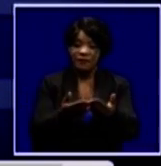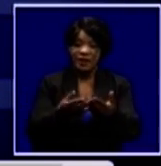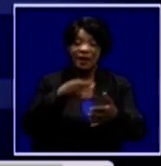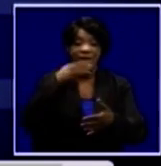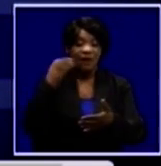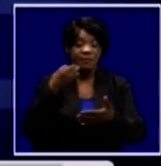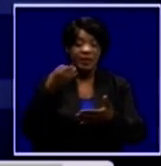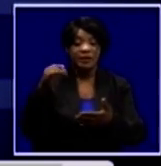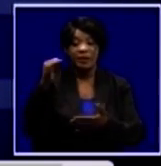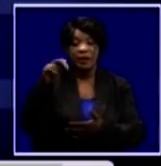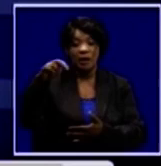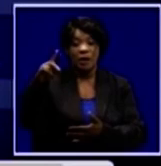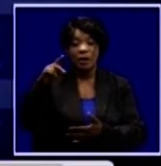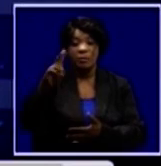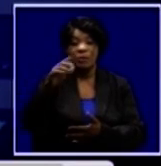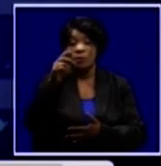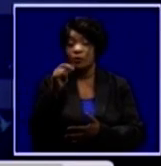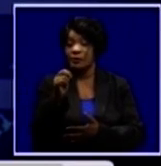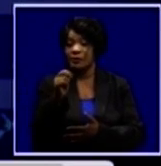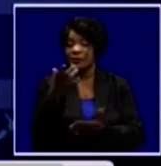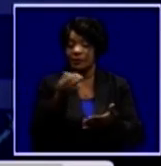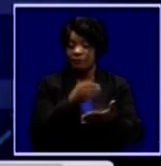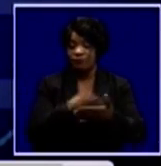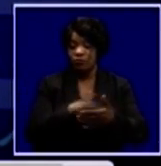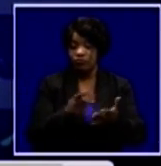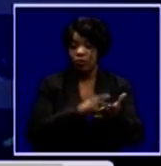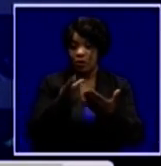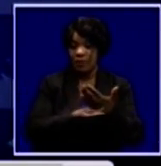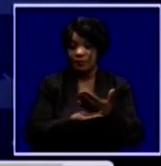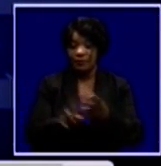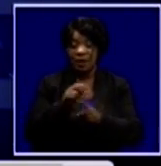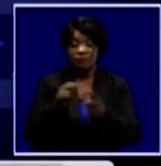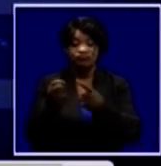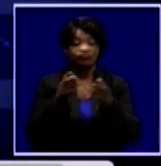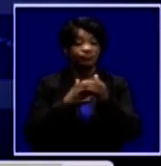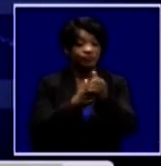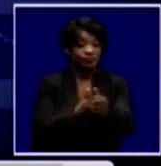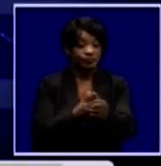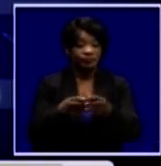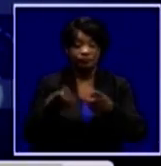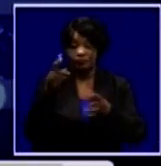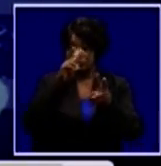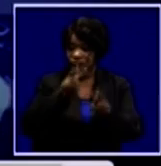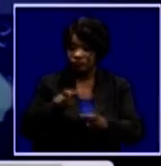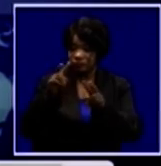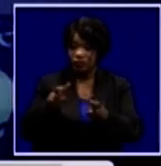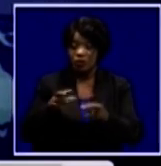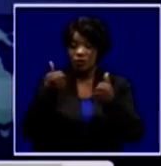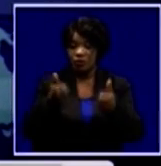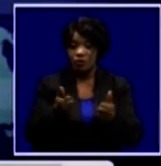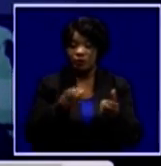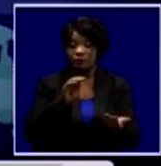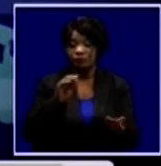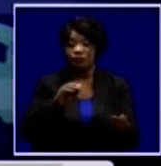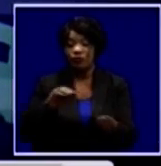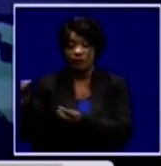farmers under the Farmer Input Support Program, FISP. The traditional leader has also observed that a direct input supply system will